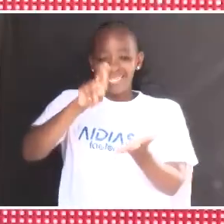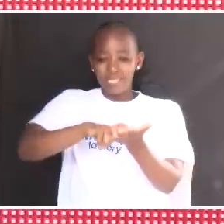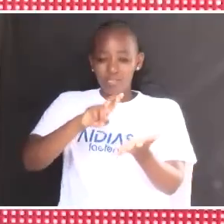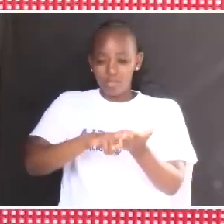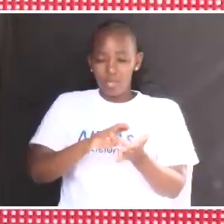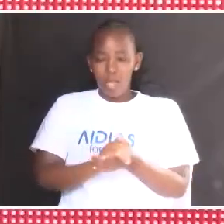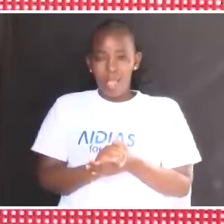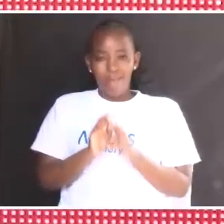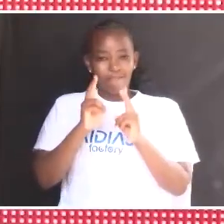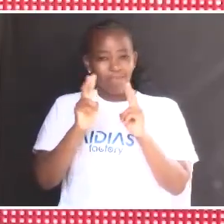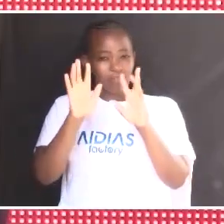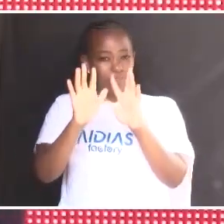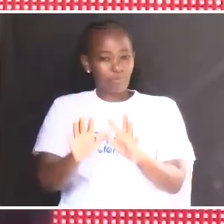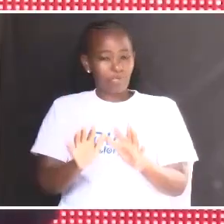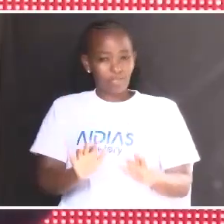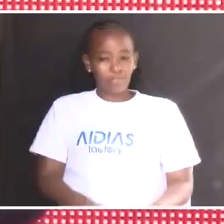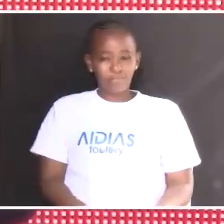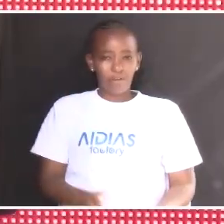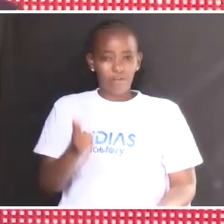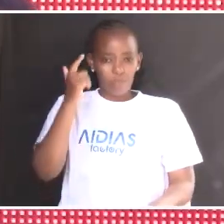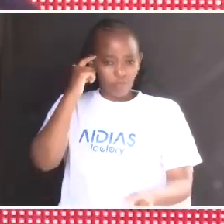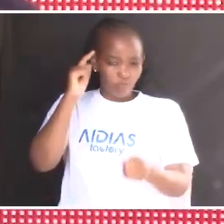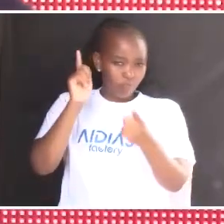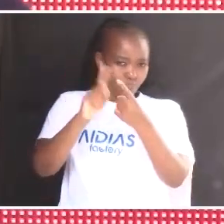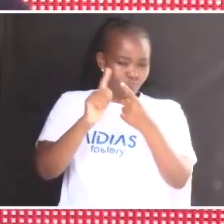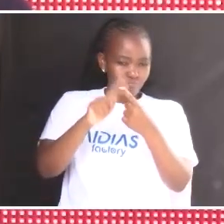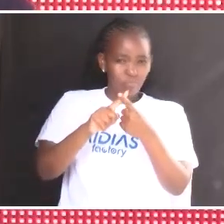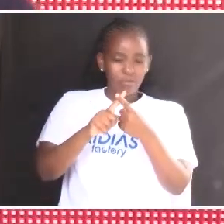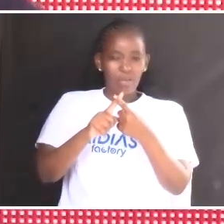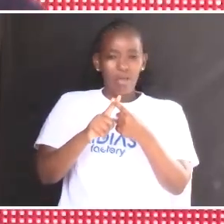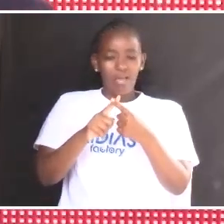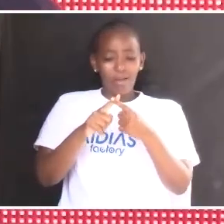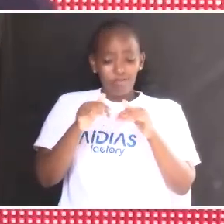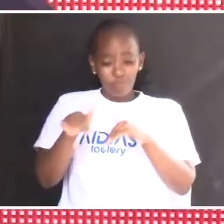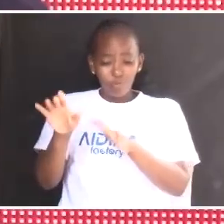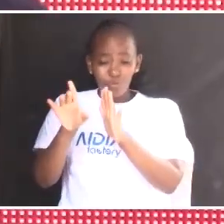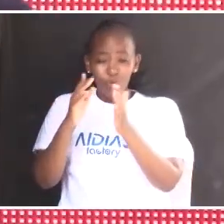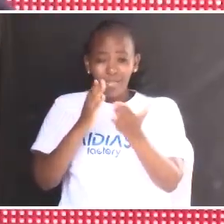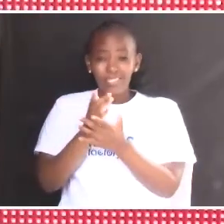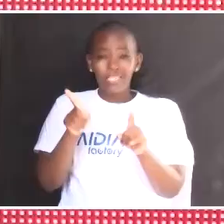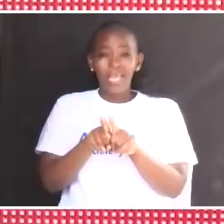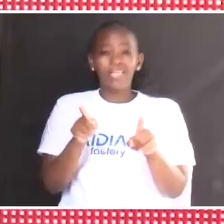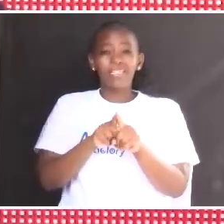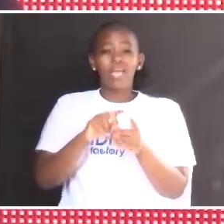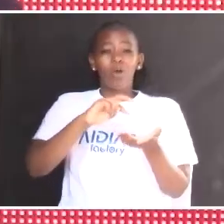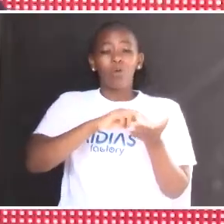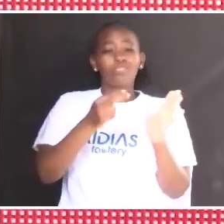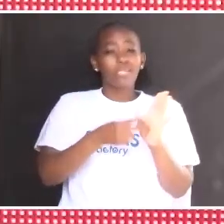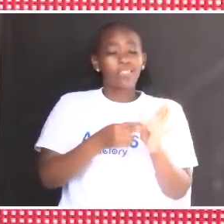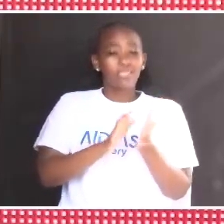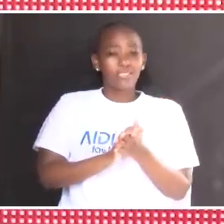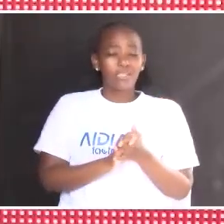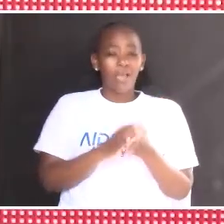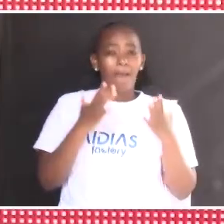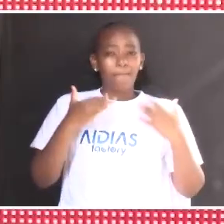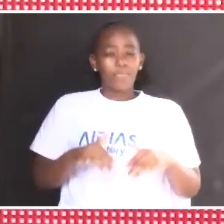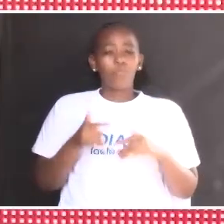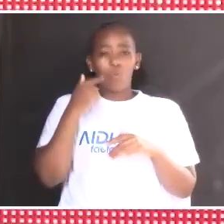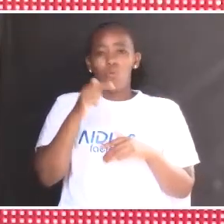ni muhimu sana for purposes of enforcing your rights and contracting. Watu wenye